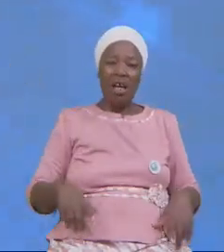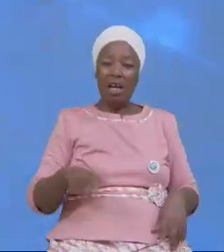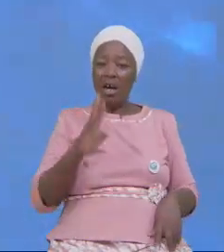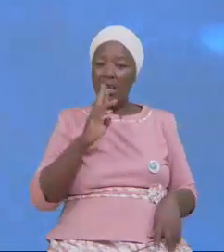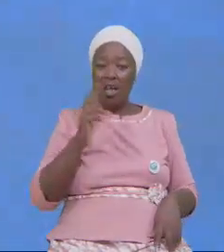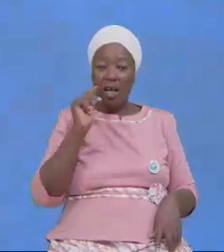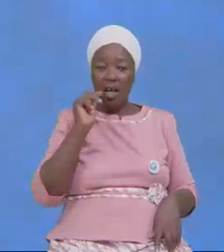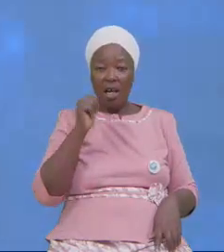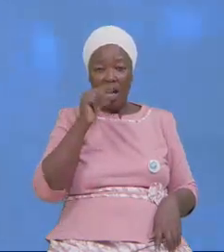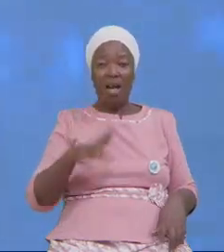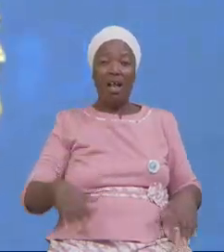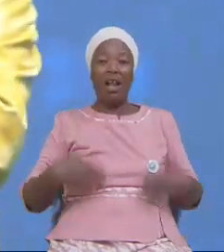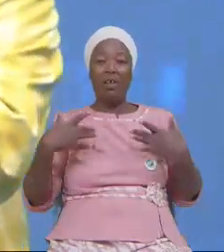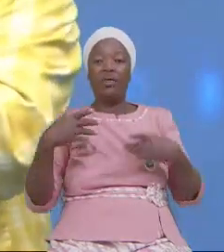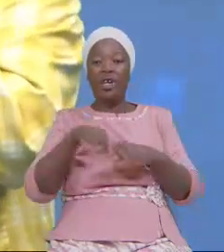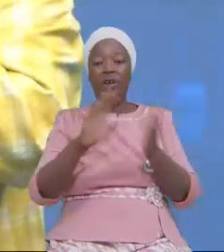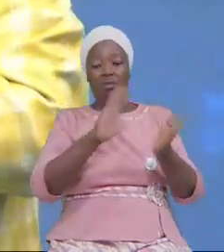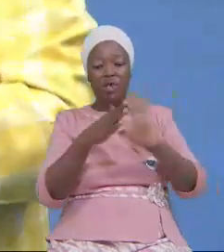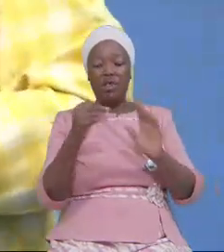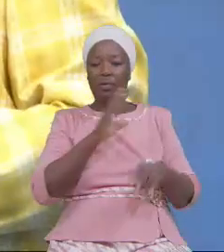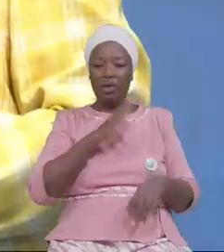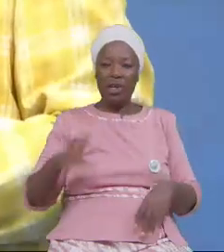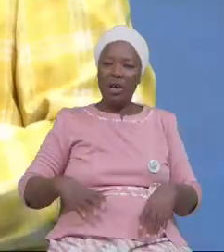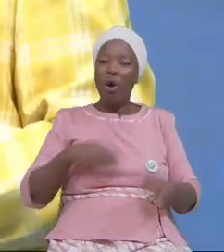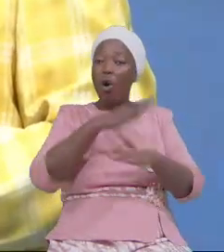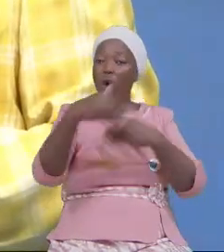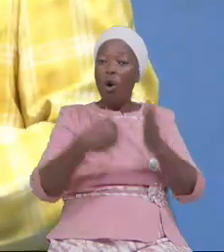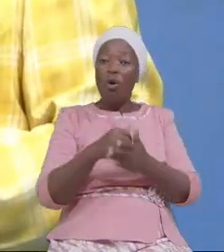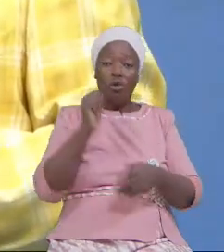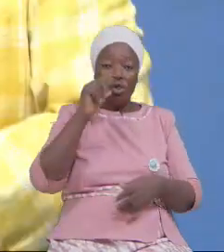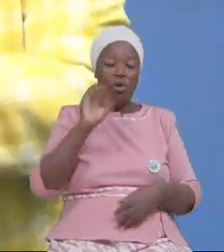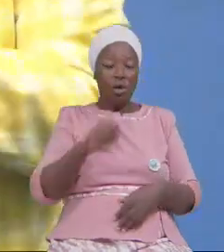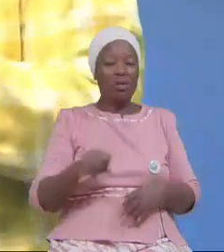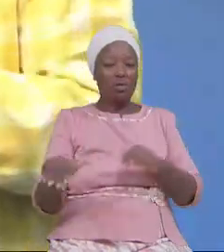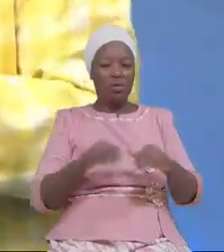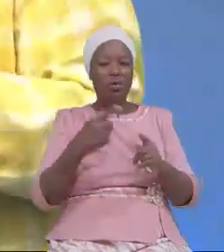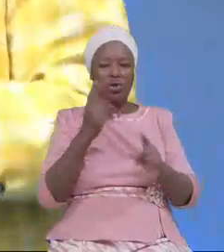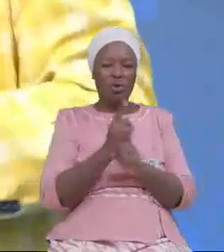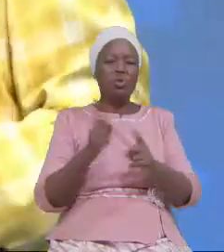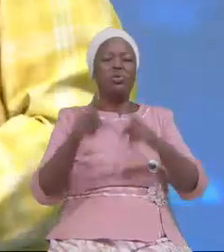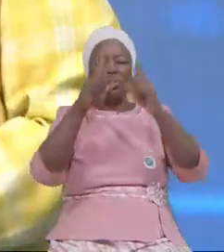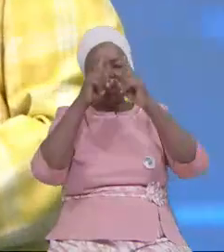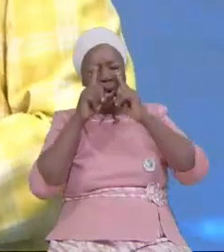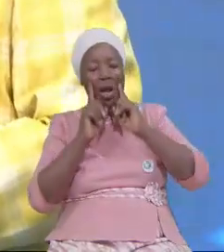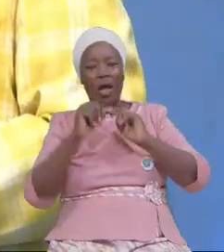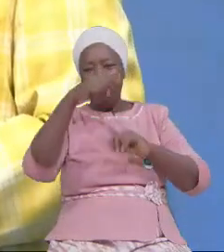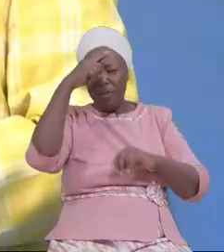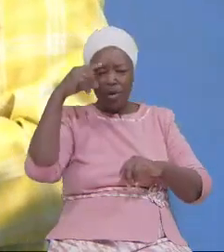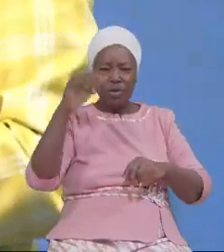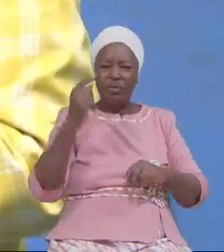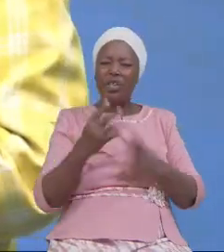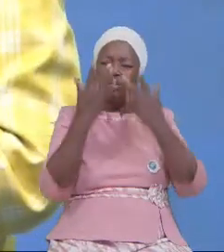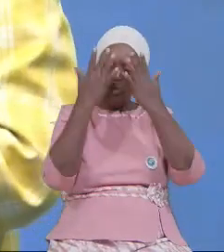of Christ, all she could do was to weep because of the sorrow of